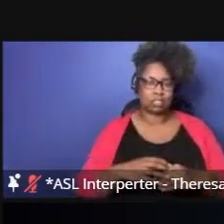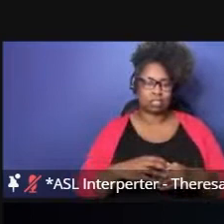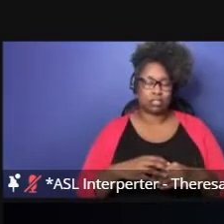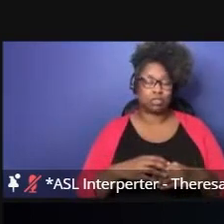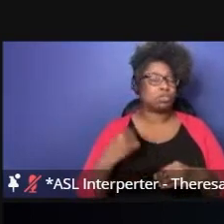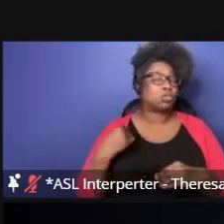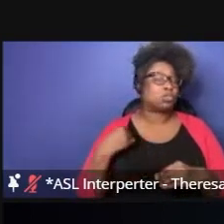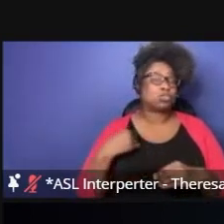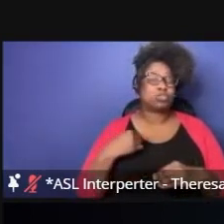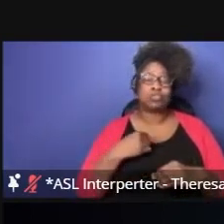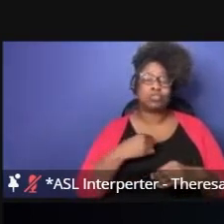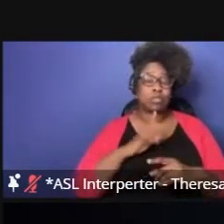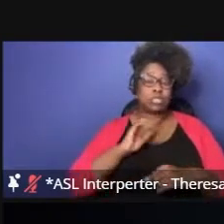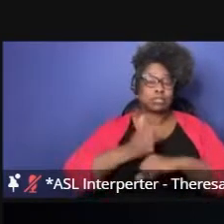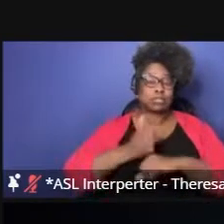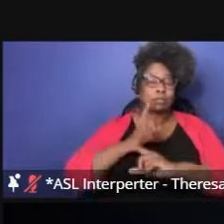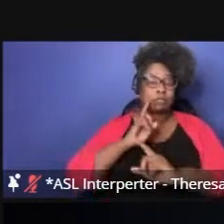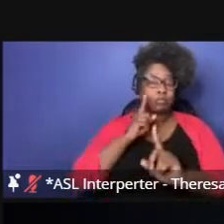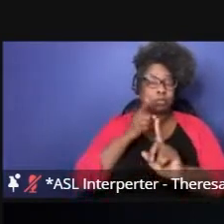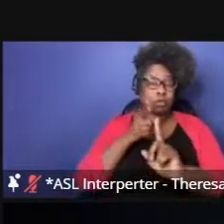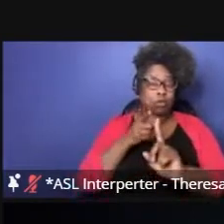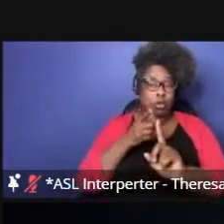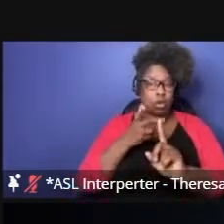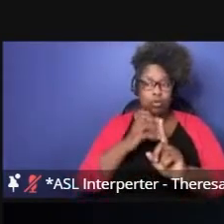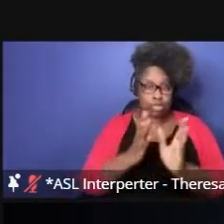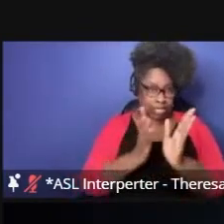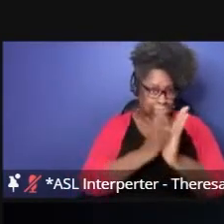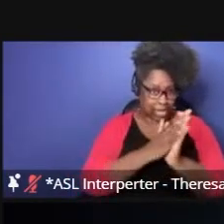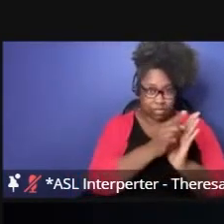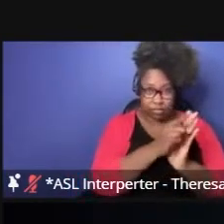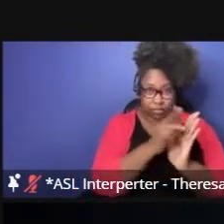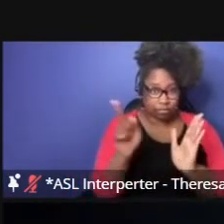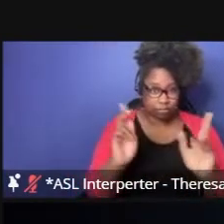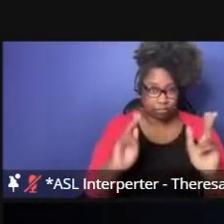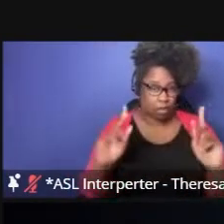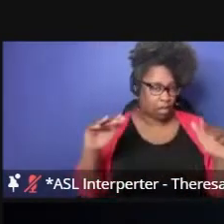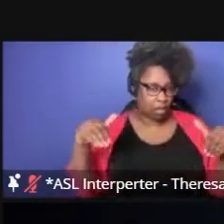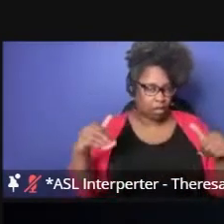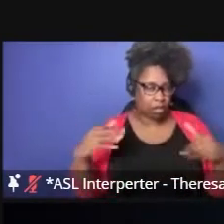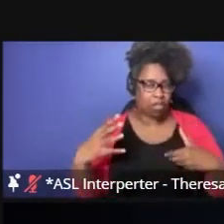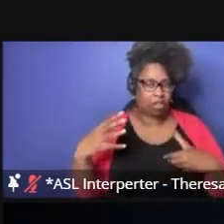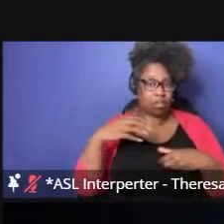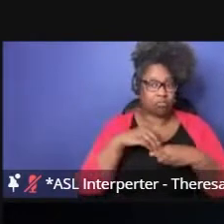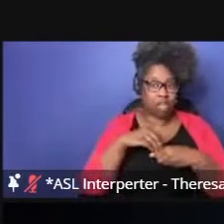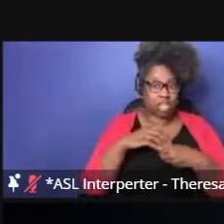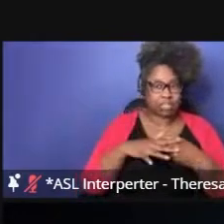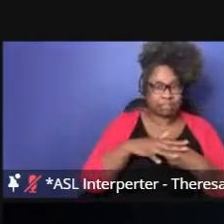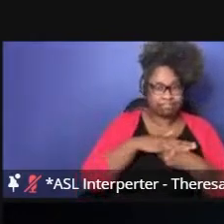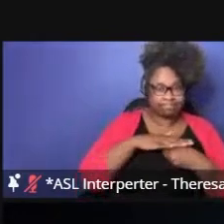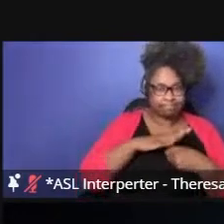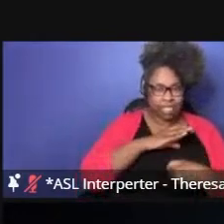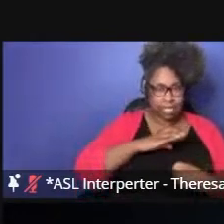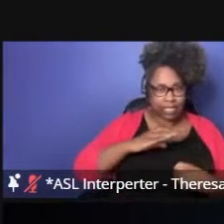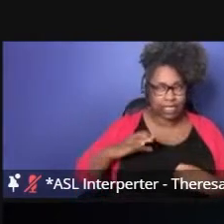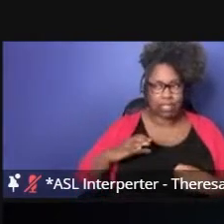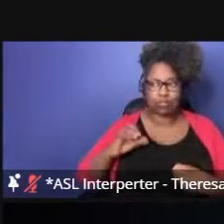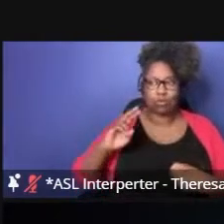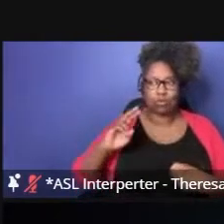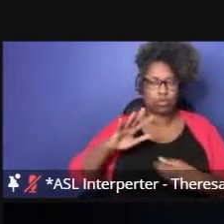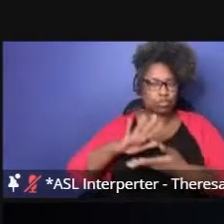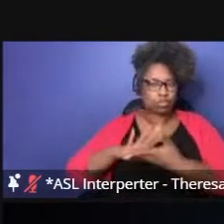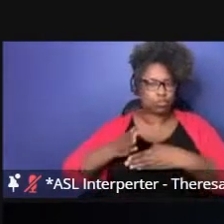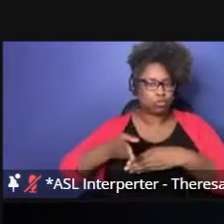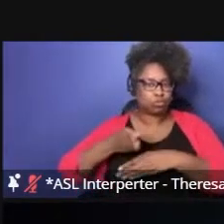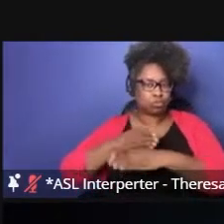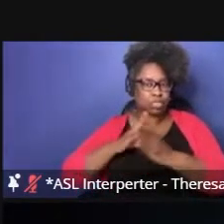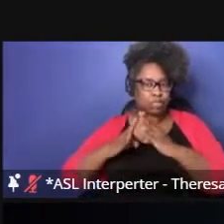and asking people who had not worked with us on a site-based council or a school improvement committee